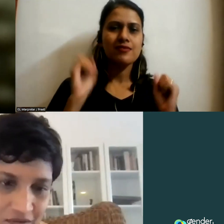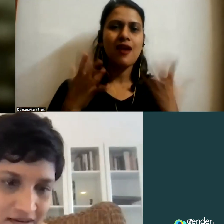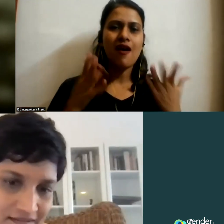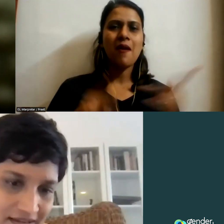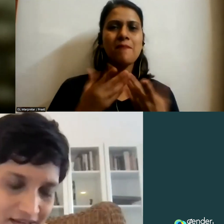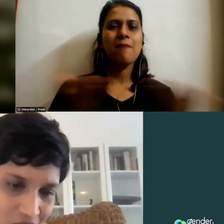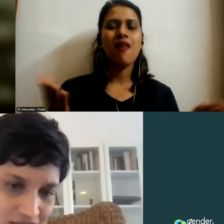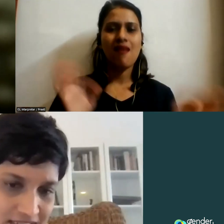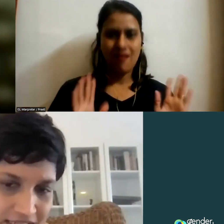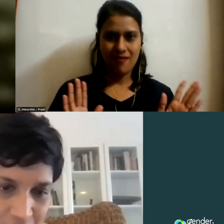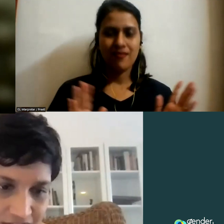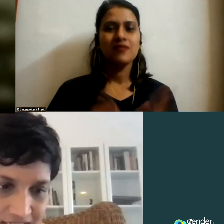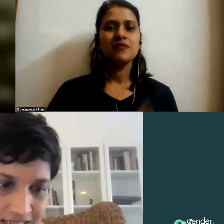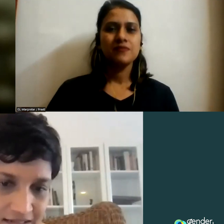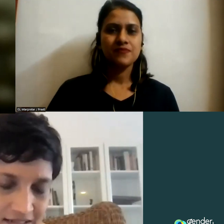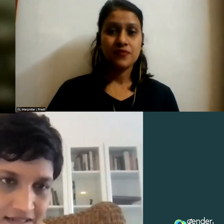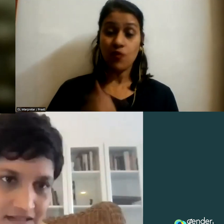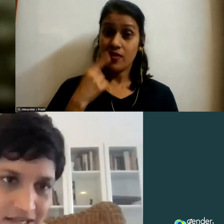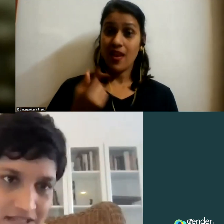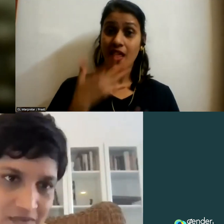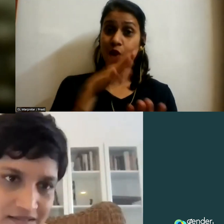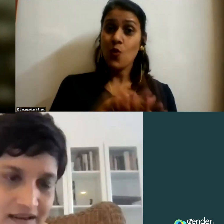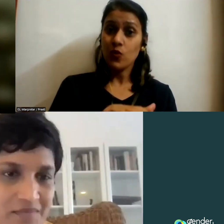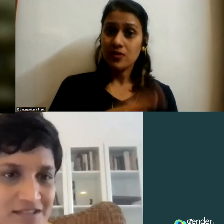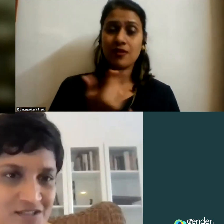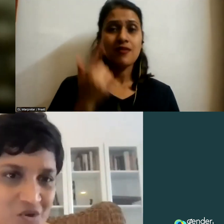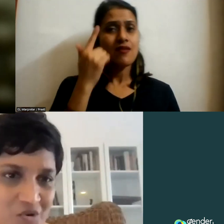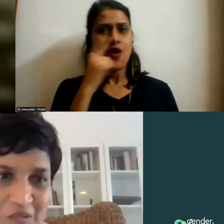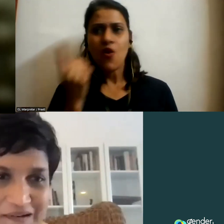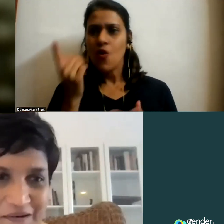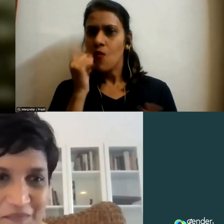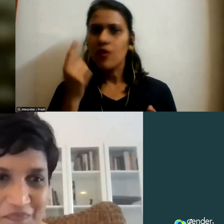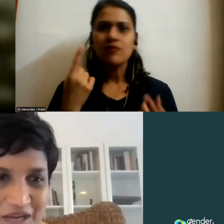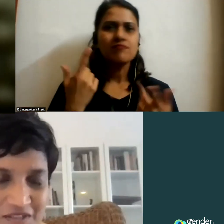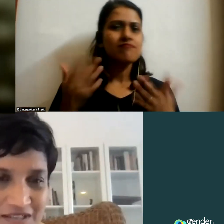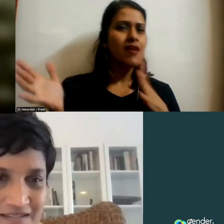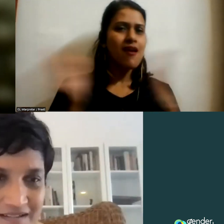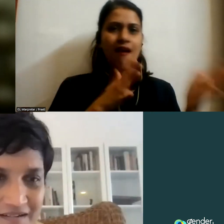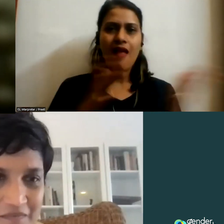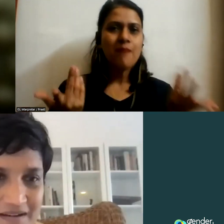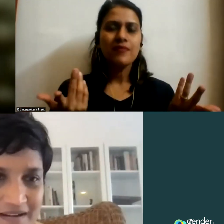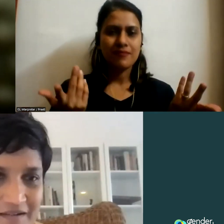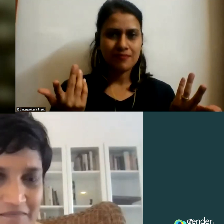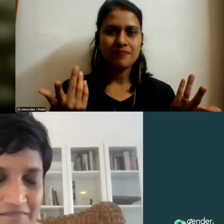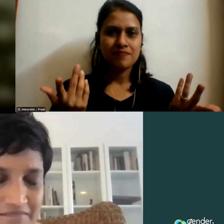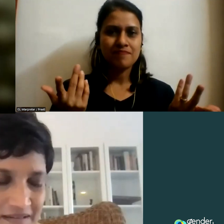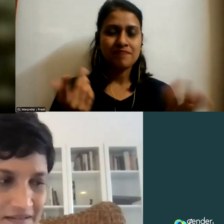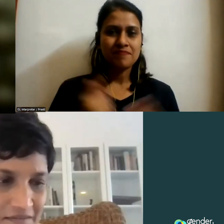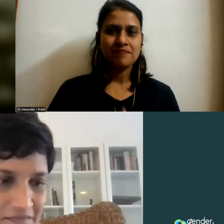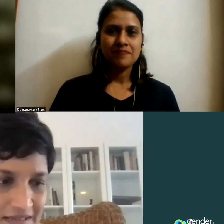again, of course, this is inclusivity and gender, but climate is so become such an